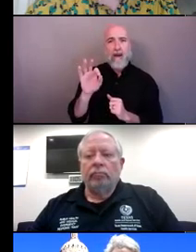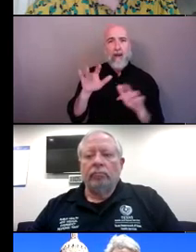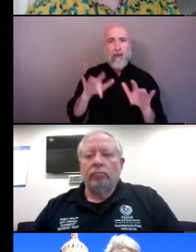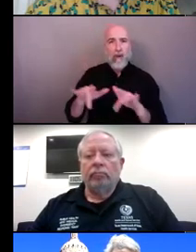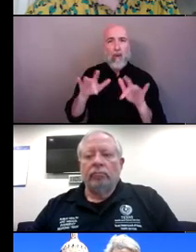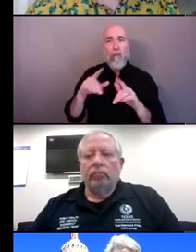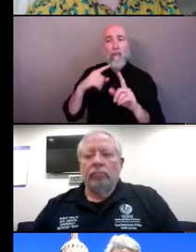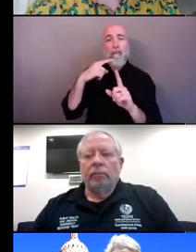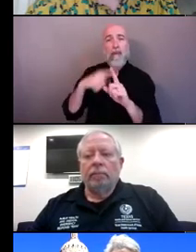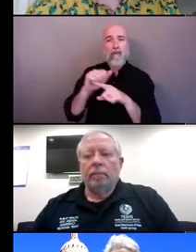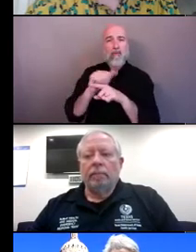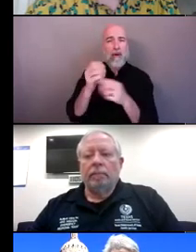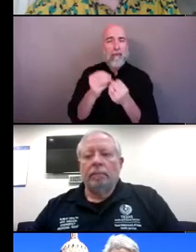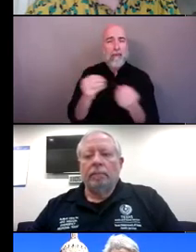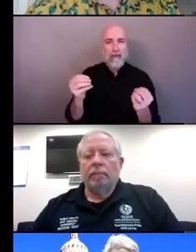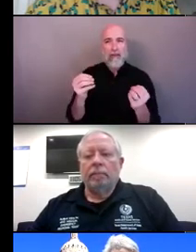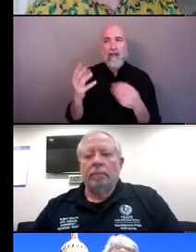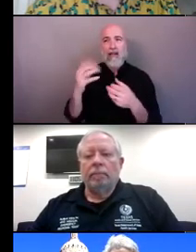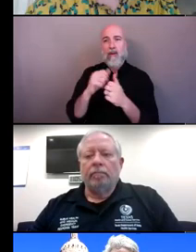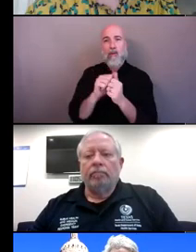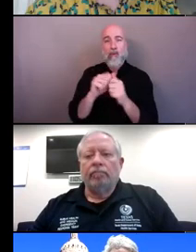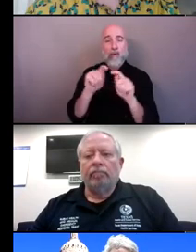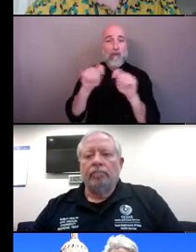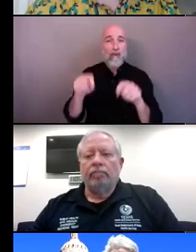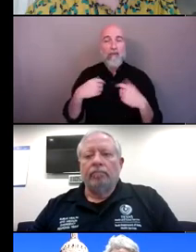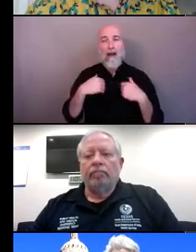well as the training materials, including the transcript.